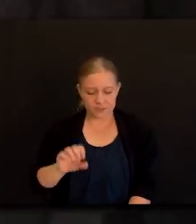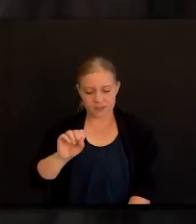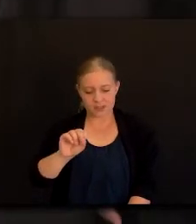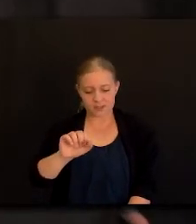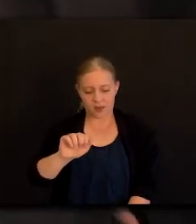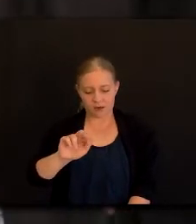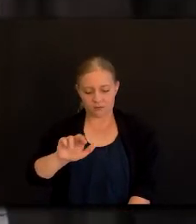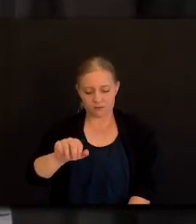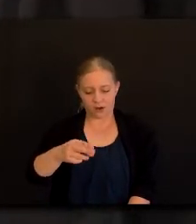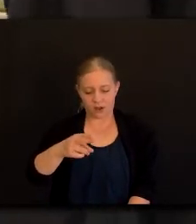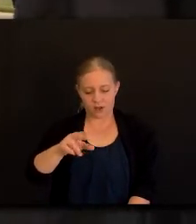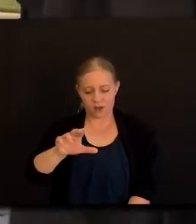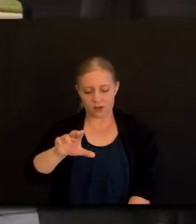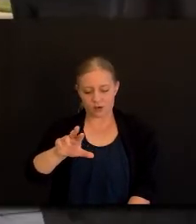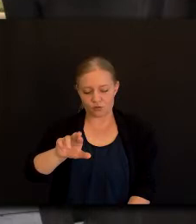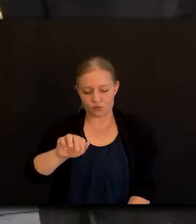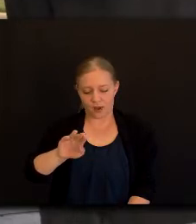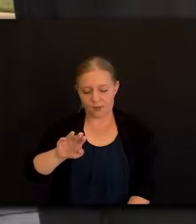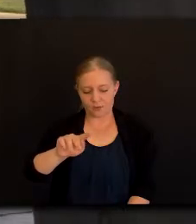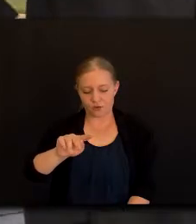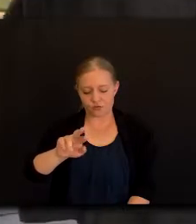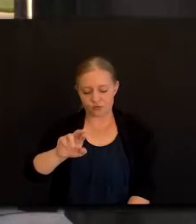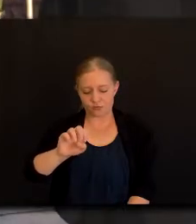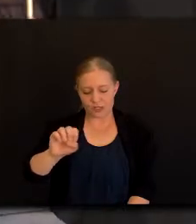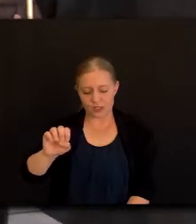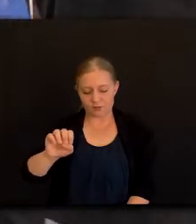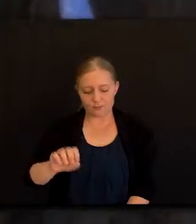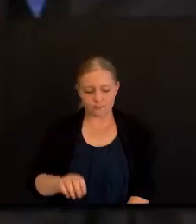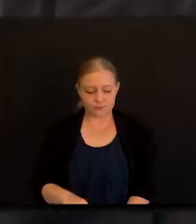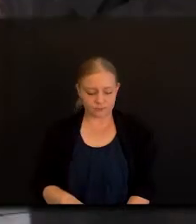Sarah Renee Crabtree.